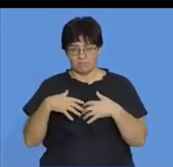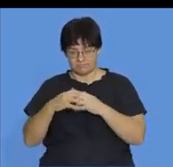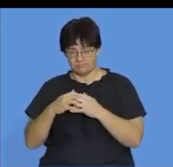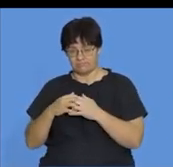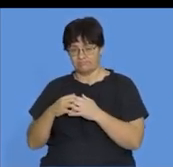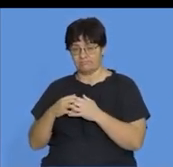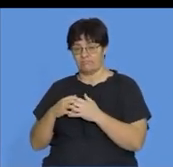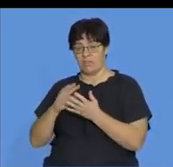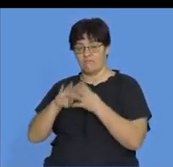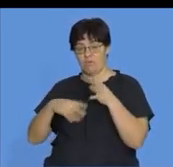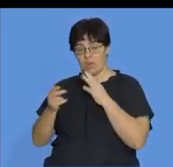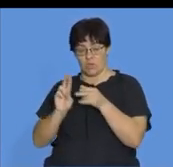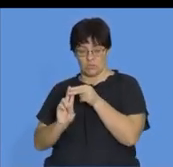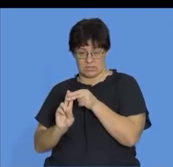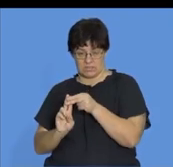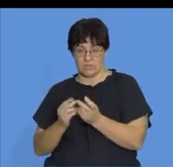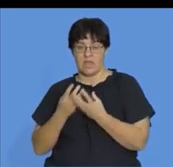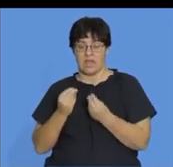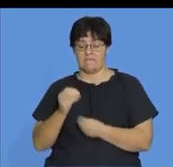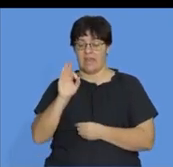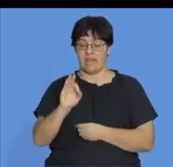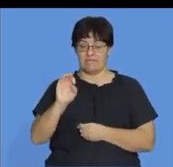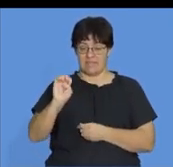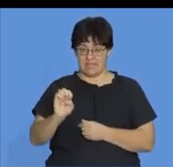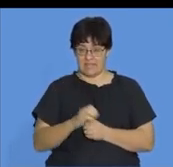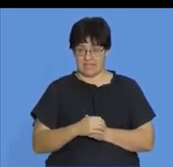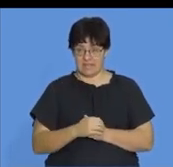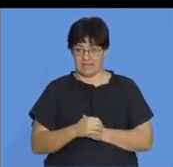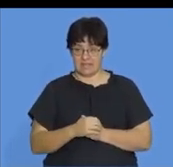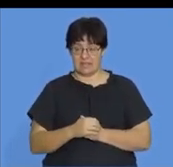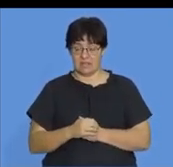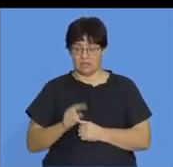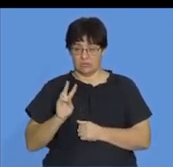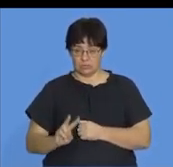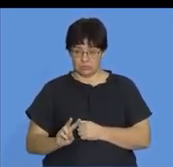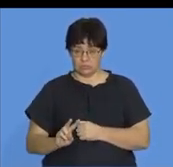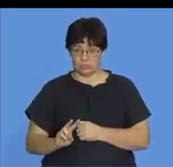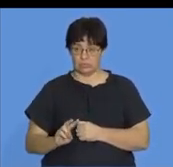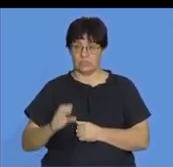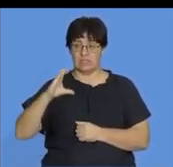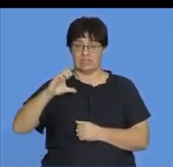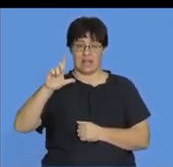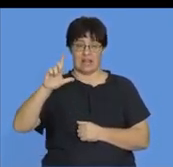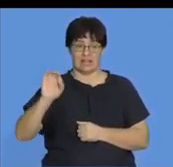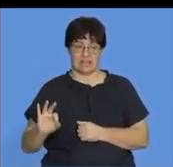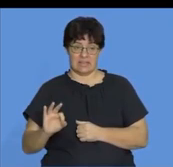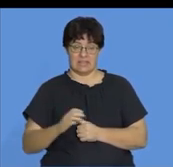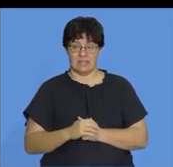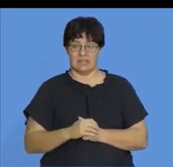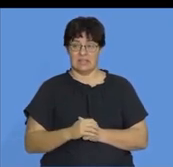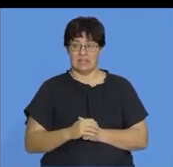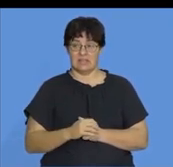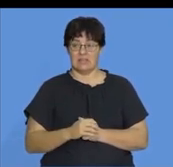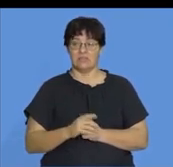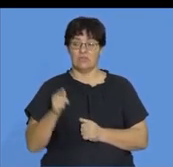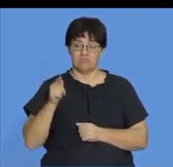of per formula unit, what do we have? We have got Fe okay, 2Cl3,